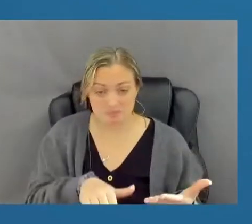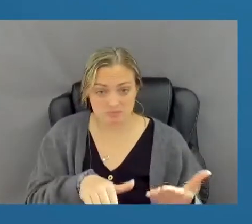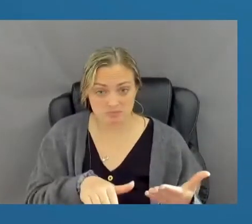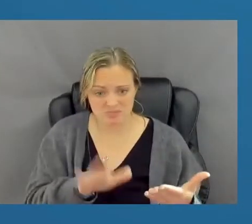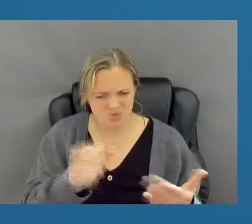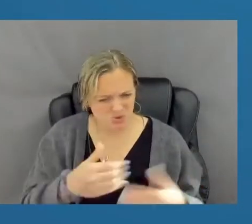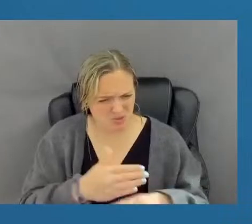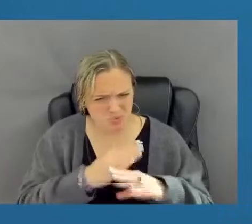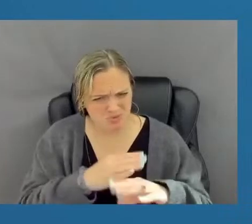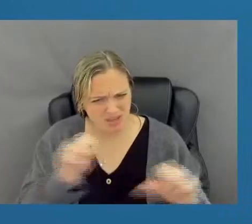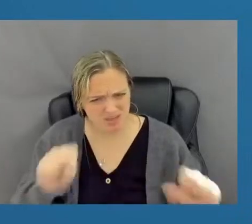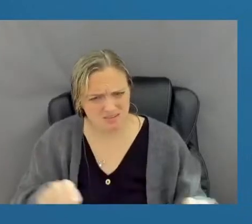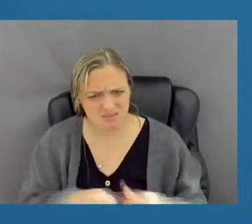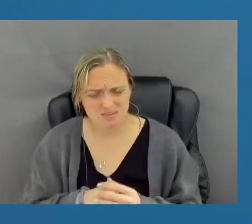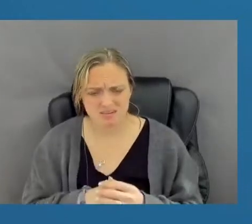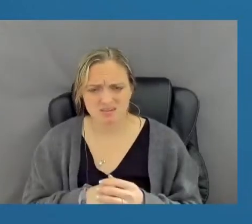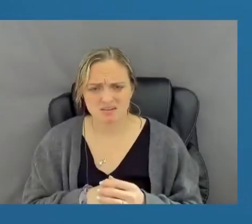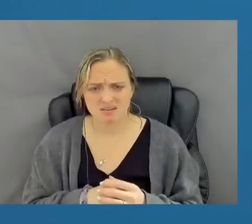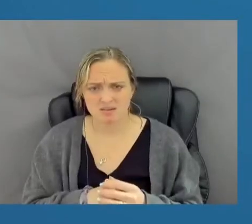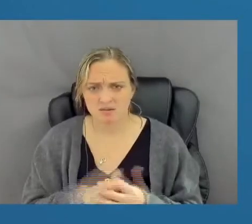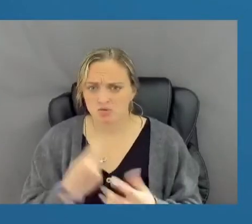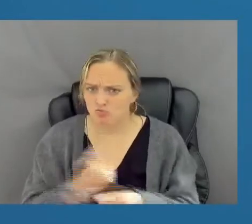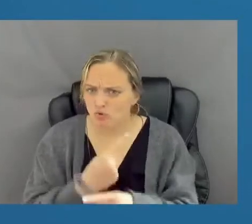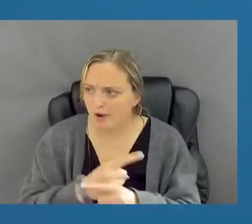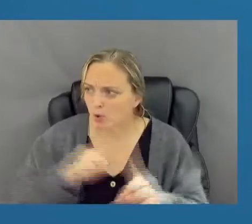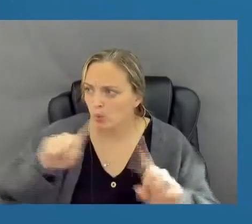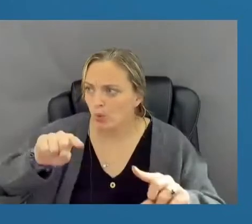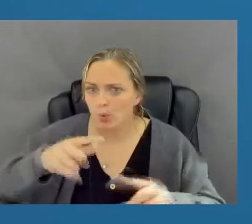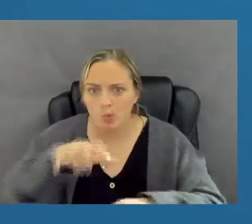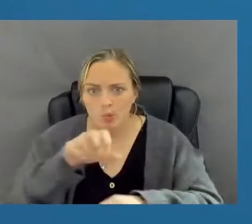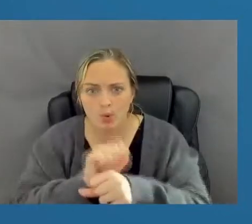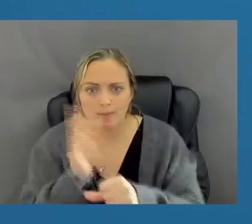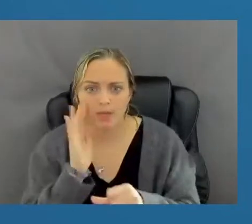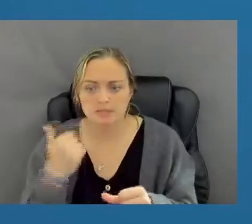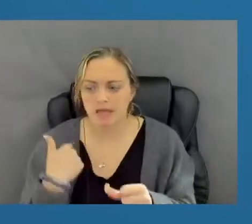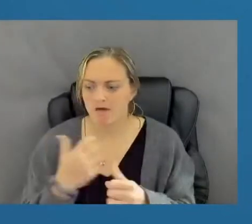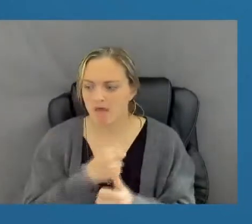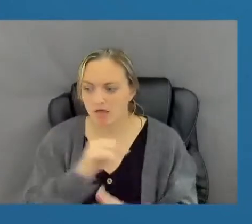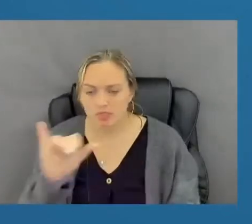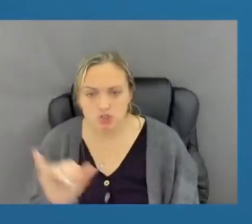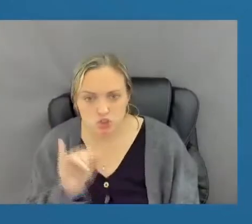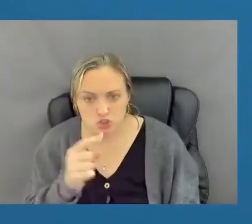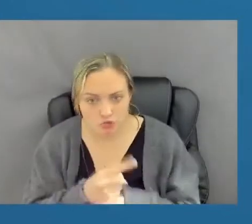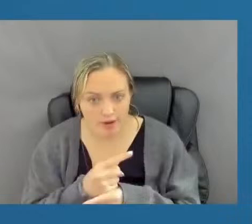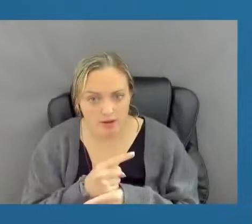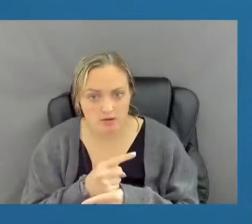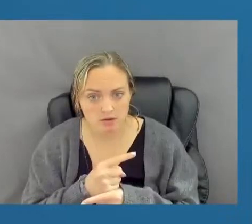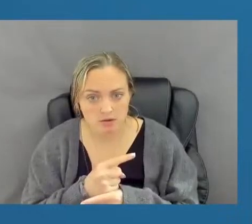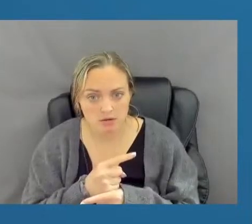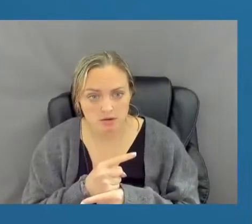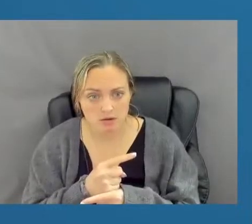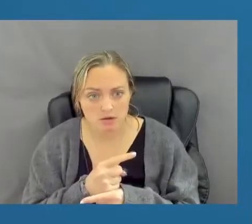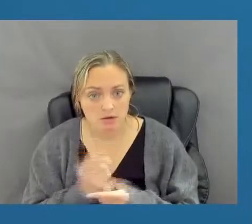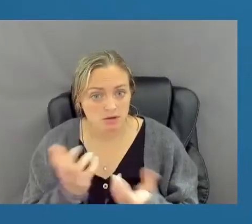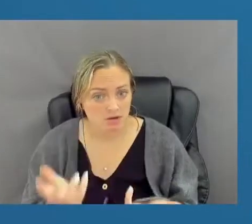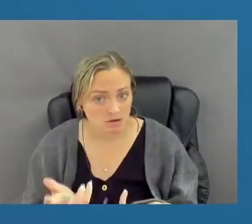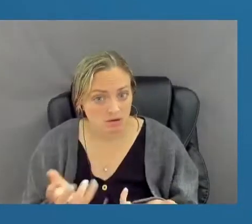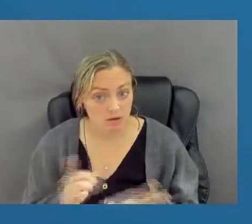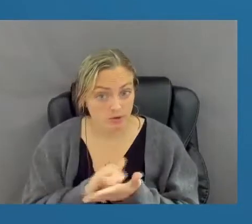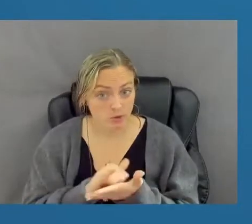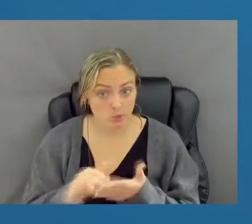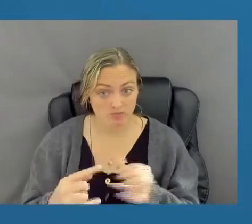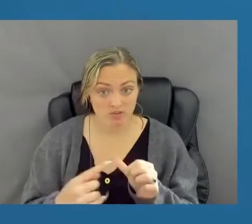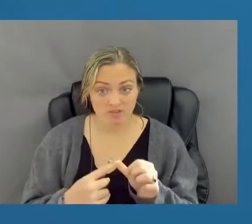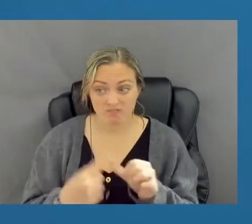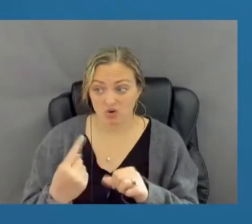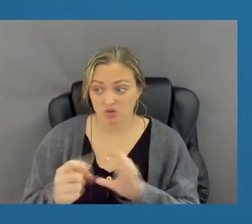preventable, about getting those regular appointments because you have health care, right? And in New York, we're the first state in